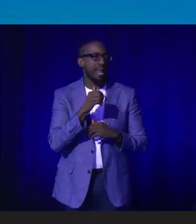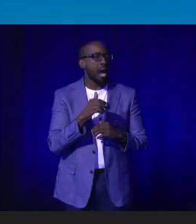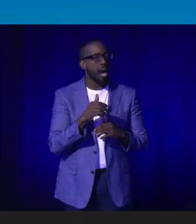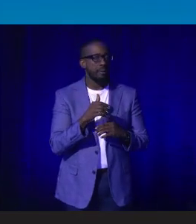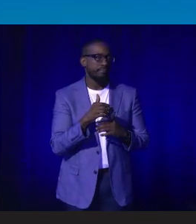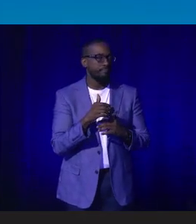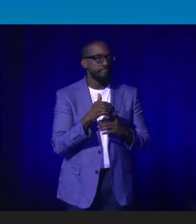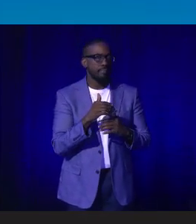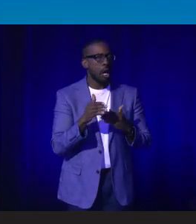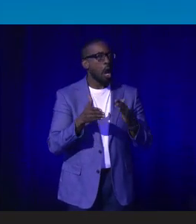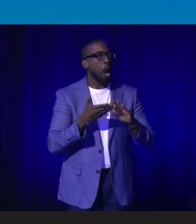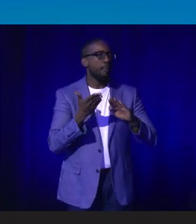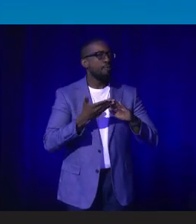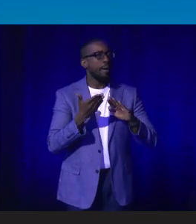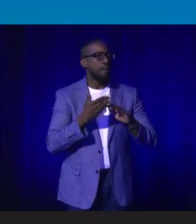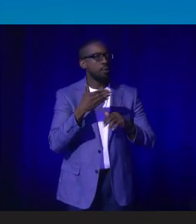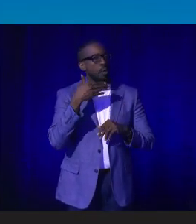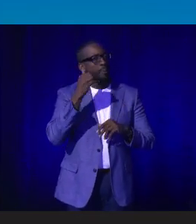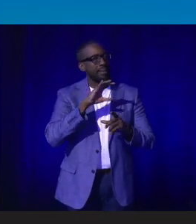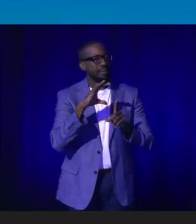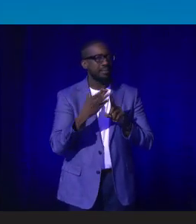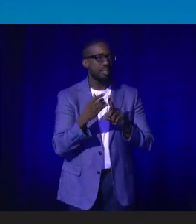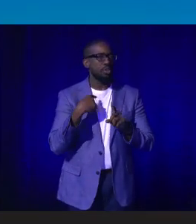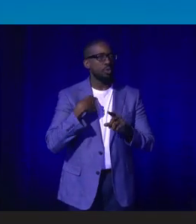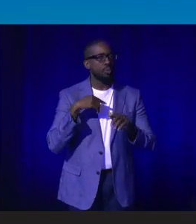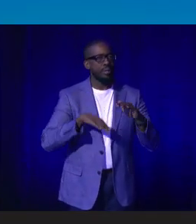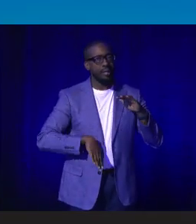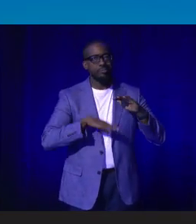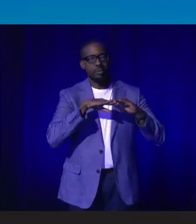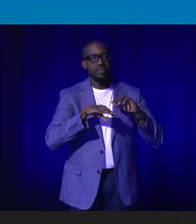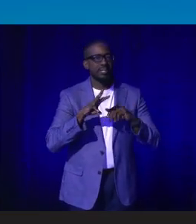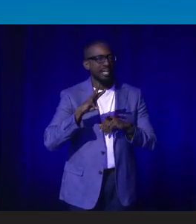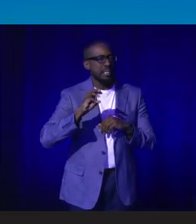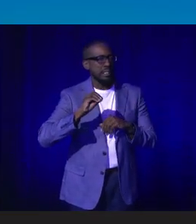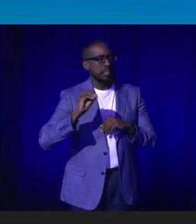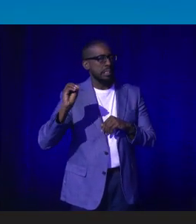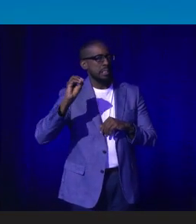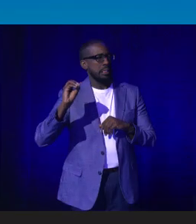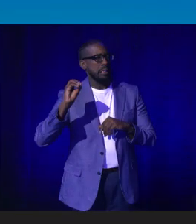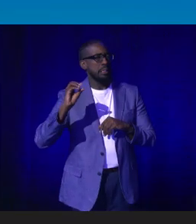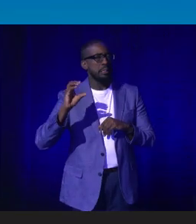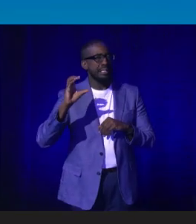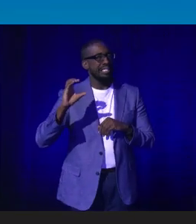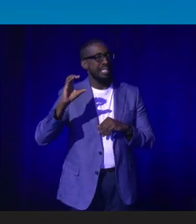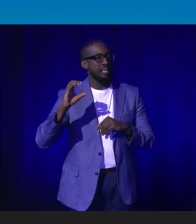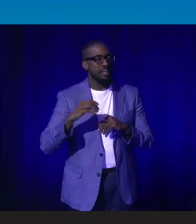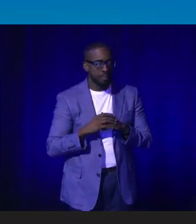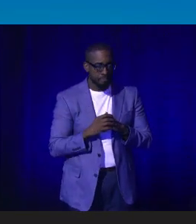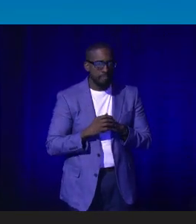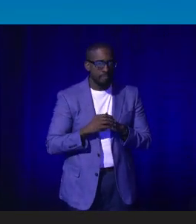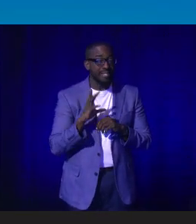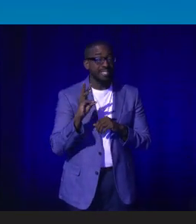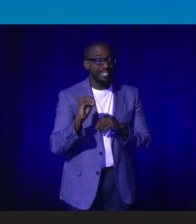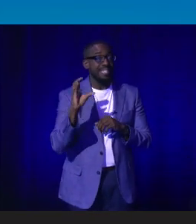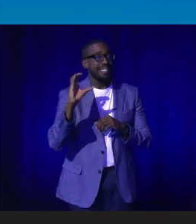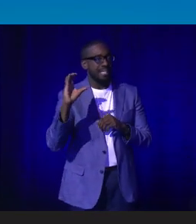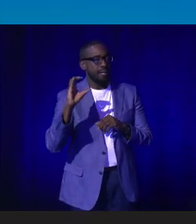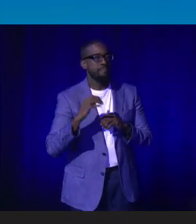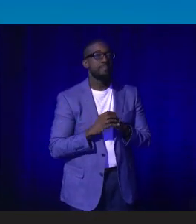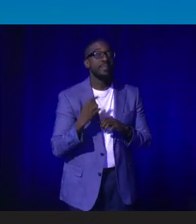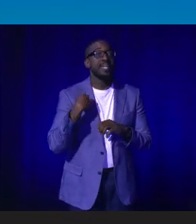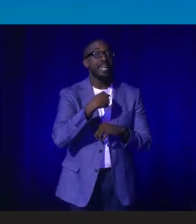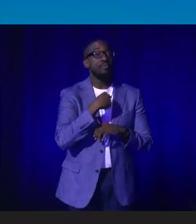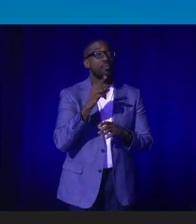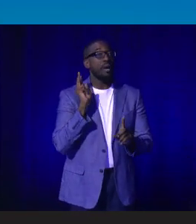to like 60 C or something like that. So it again begs the question, if we're going to apply heating or